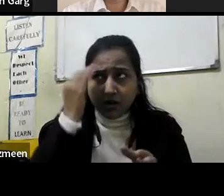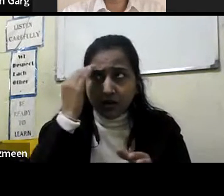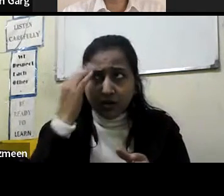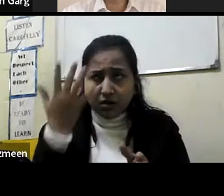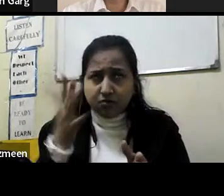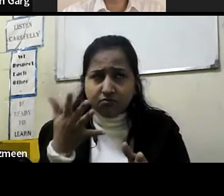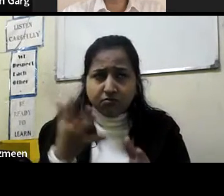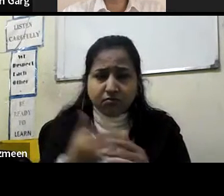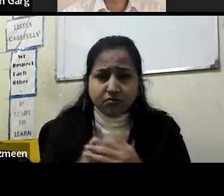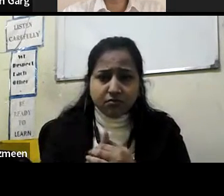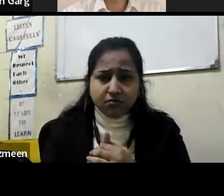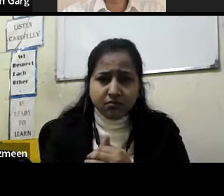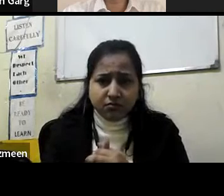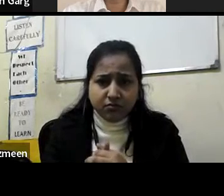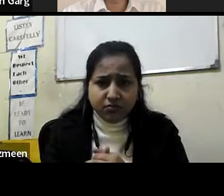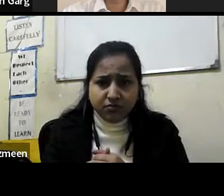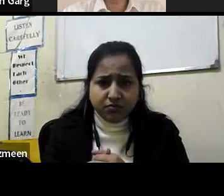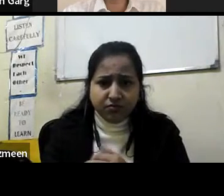little as